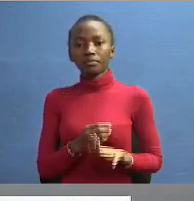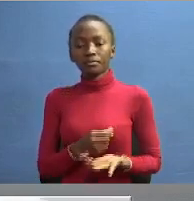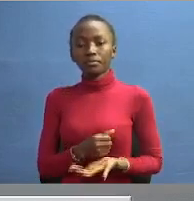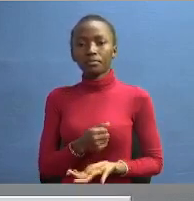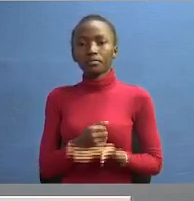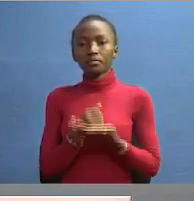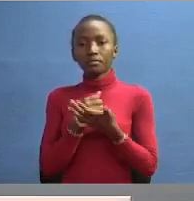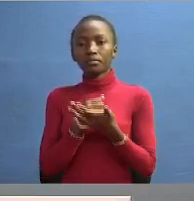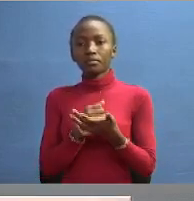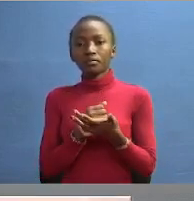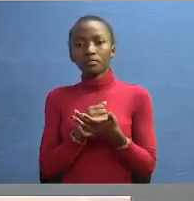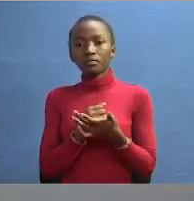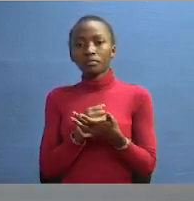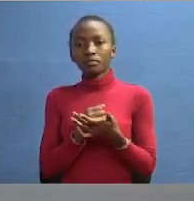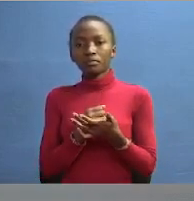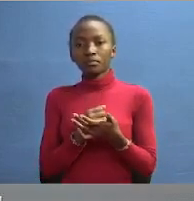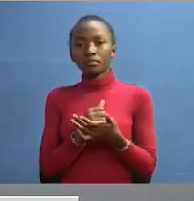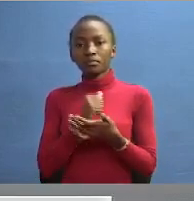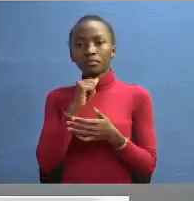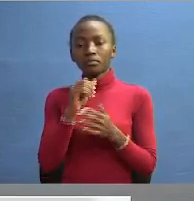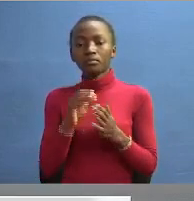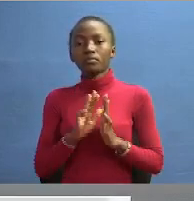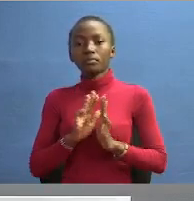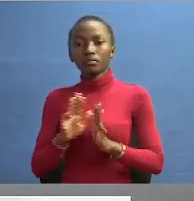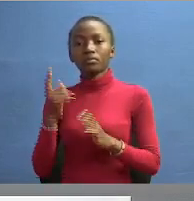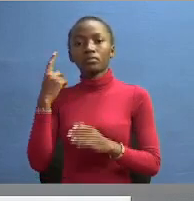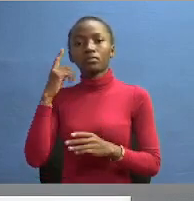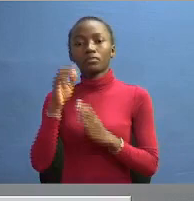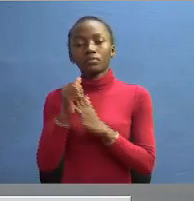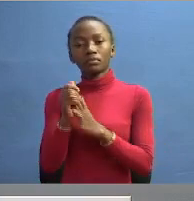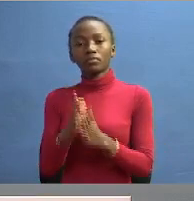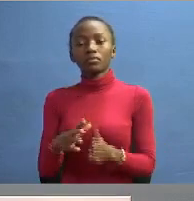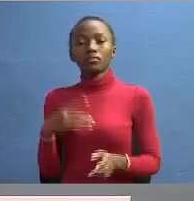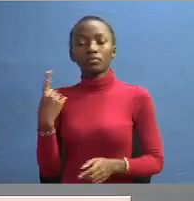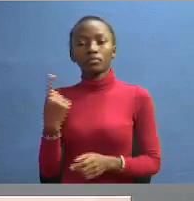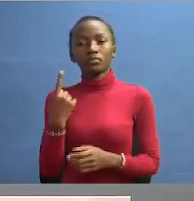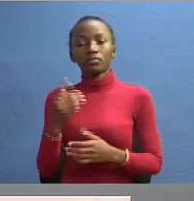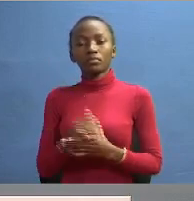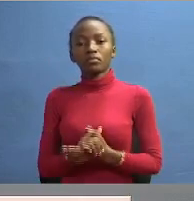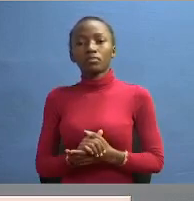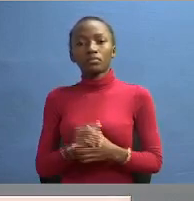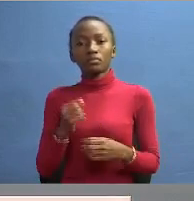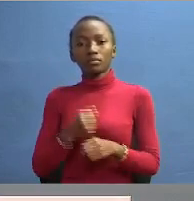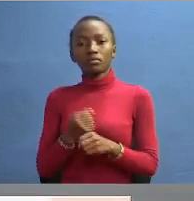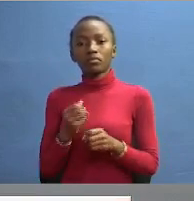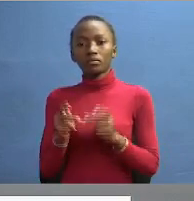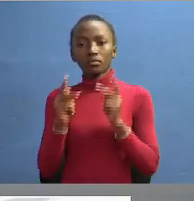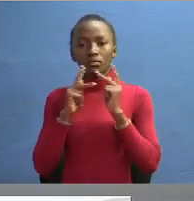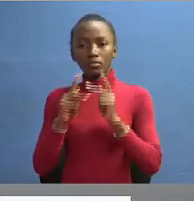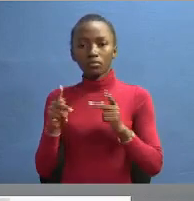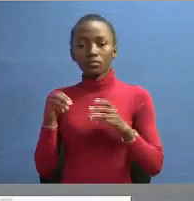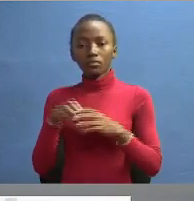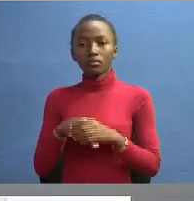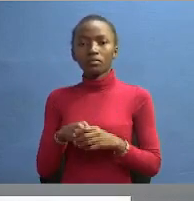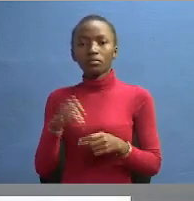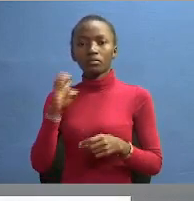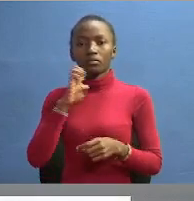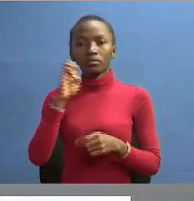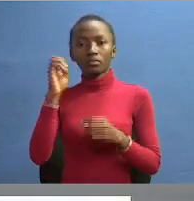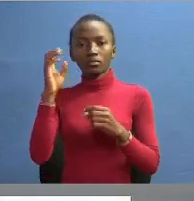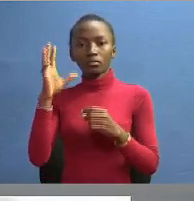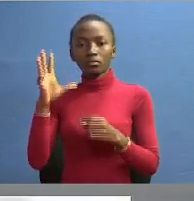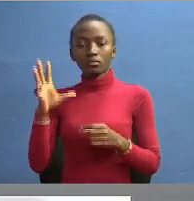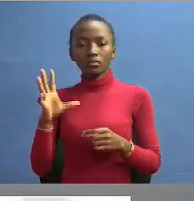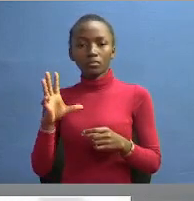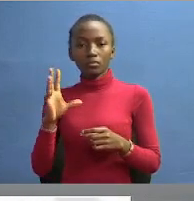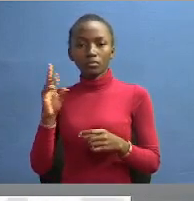leaders, to ensure that probably we amass our efforts to ensure that peace also prevails in the Eastern DRC, which of course will bring peace